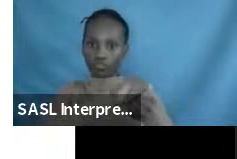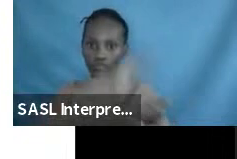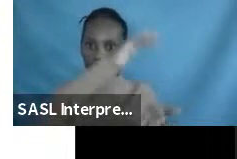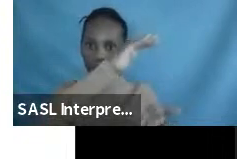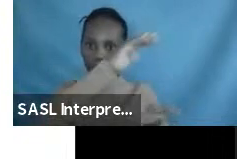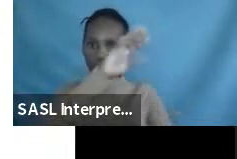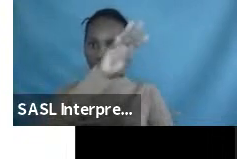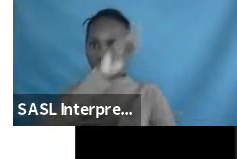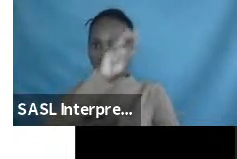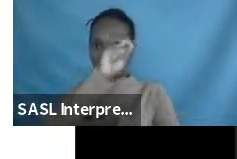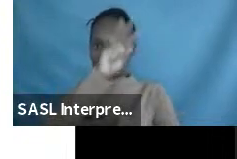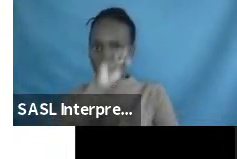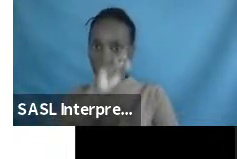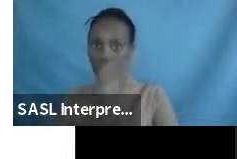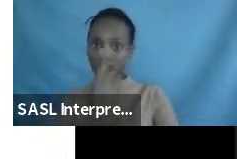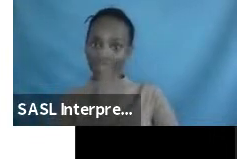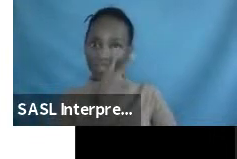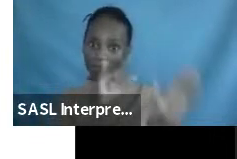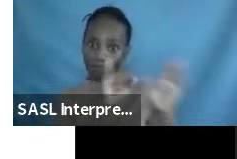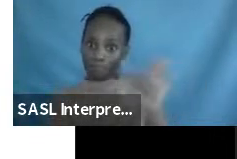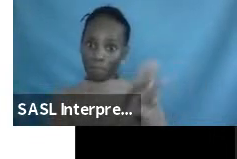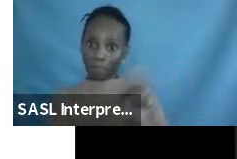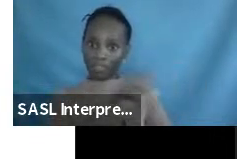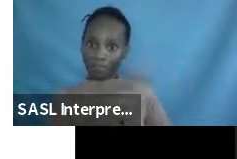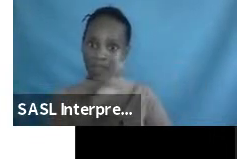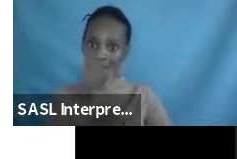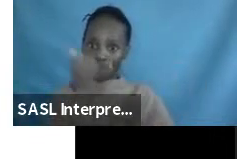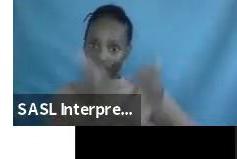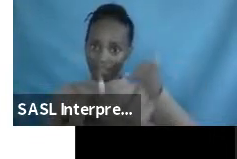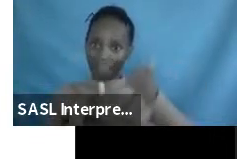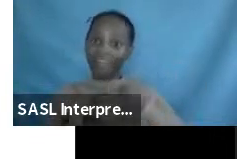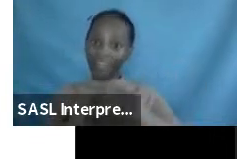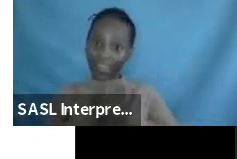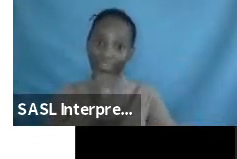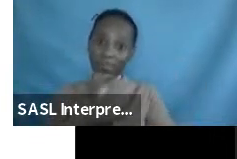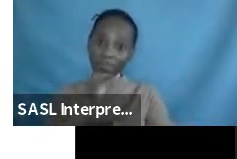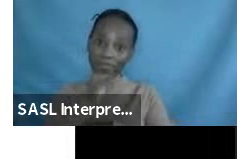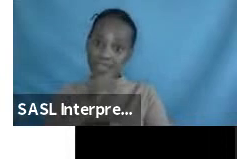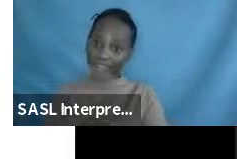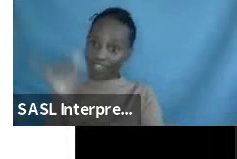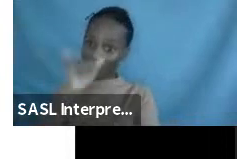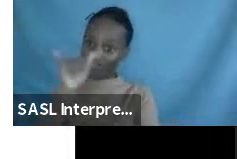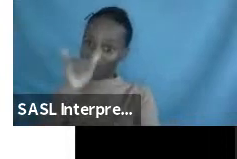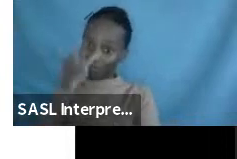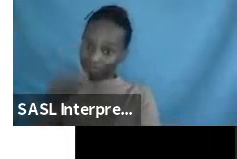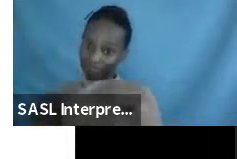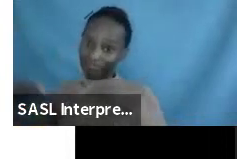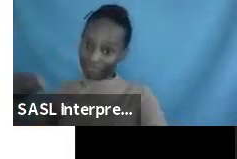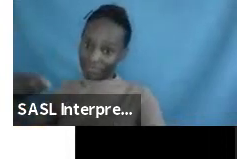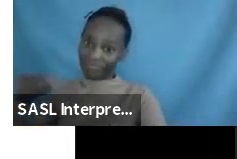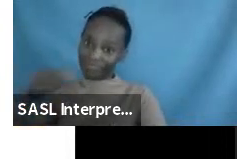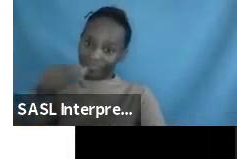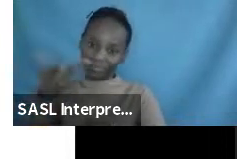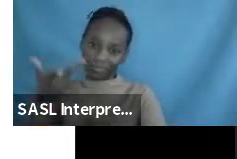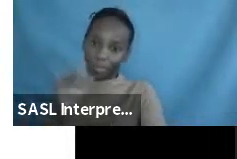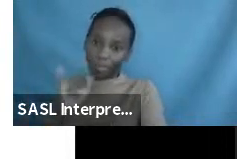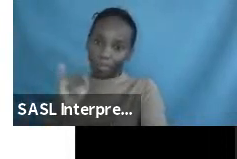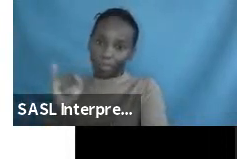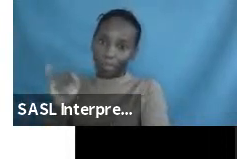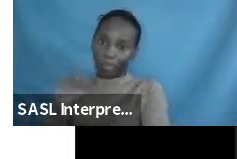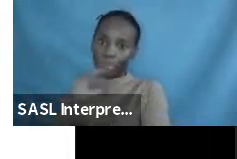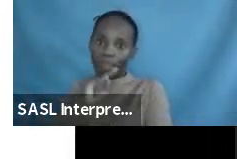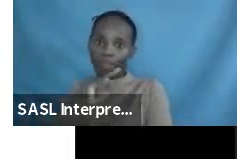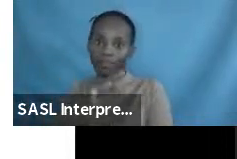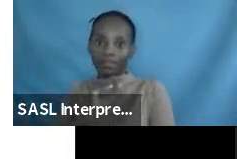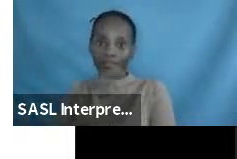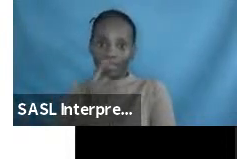that is actually a little bit amateurish for those who are involved in counterfeit and so on. So in most cases, through a naked eye, you may not